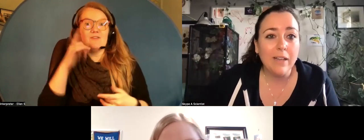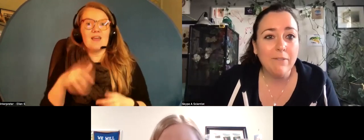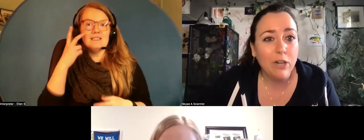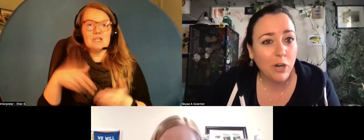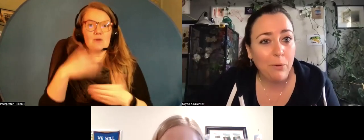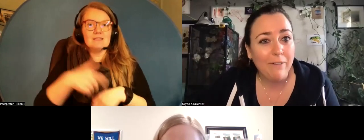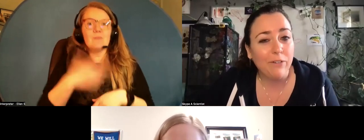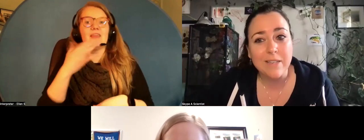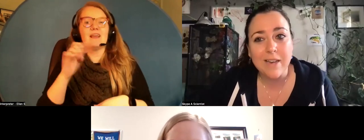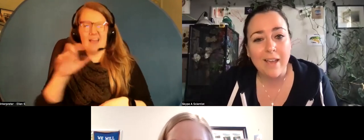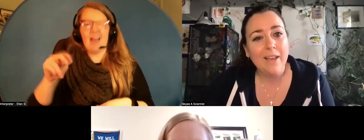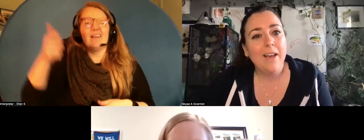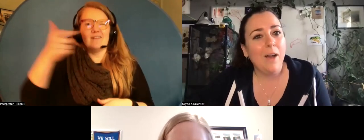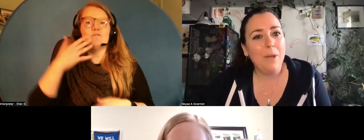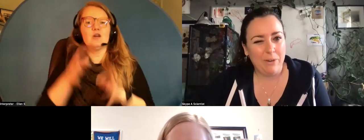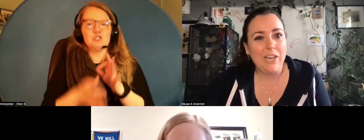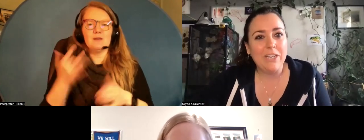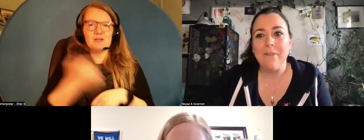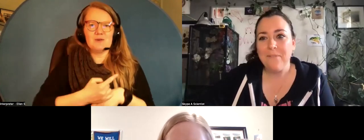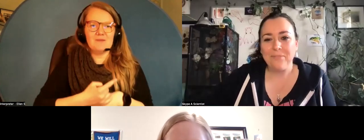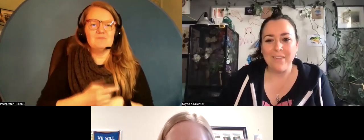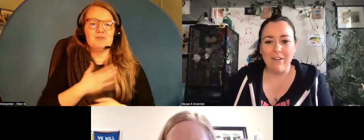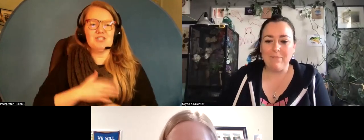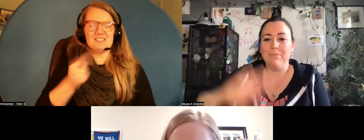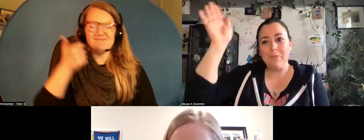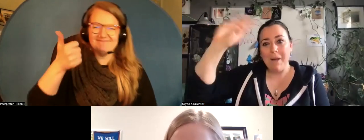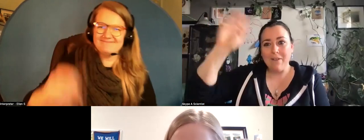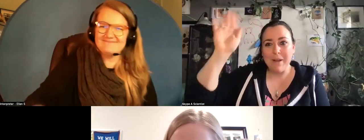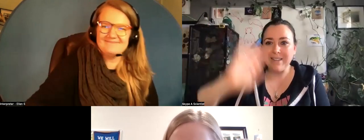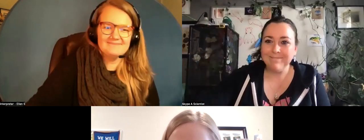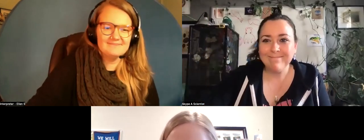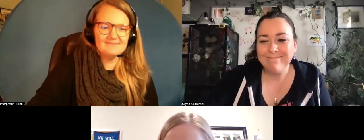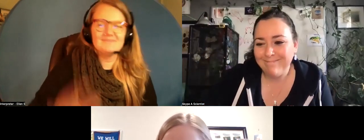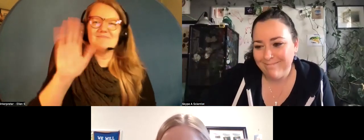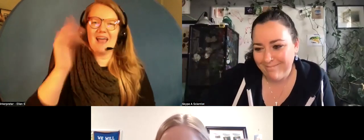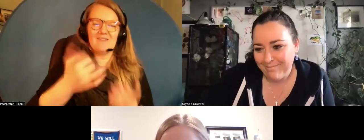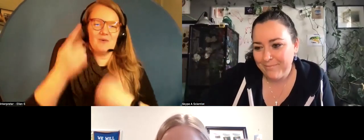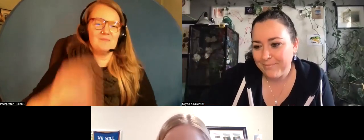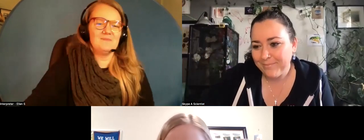thank you, Ellen, for interpreting for us today. We appreciate you. All right. Bye, everybody.